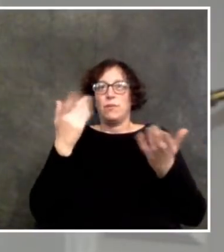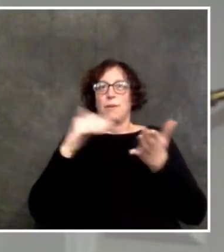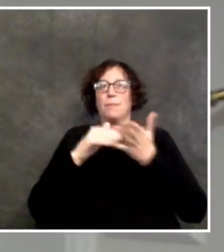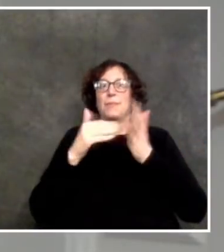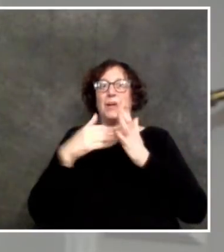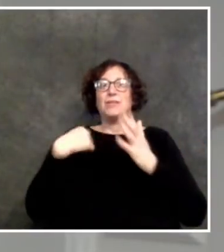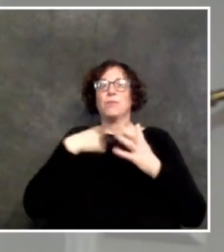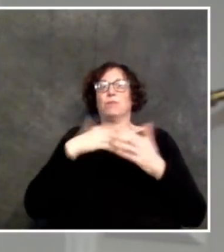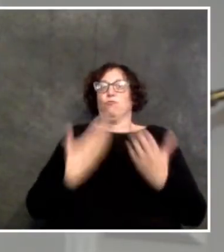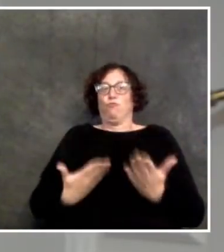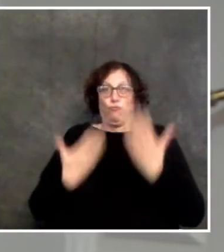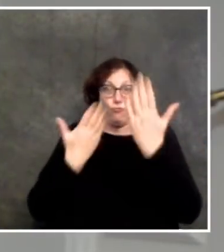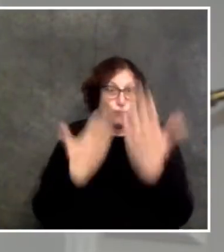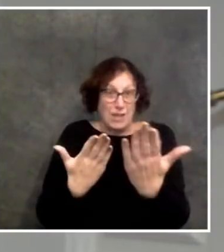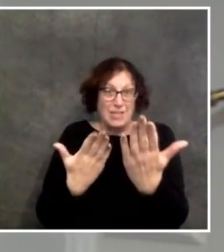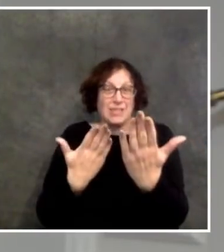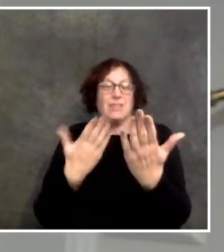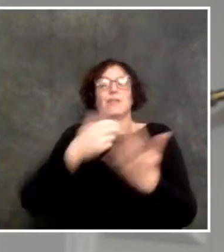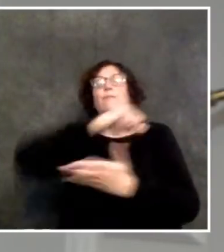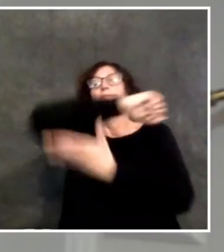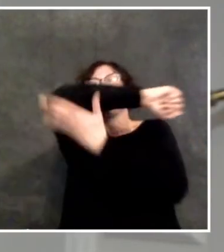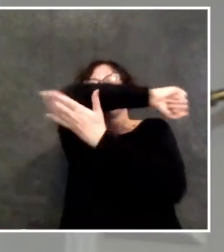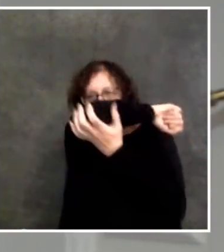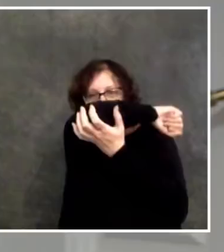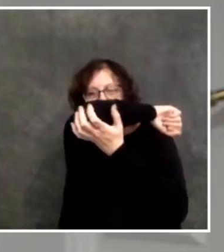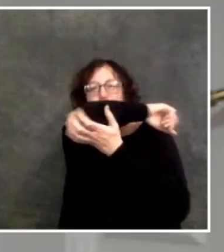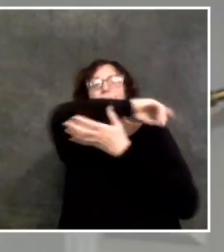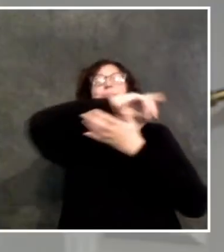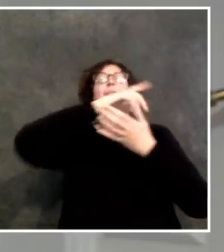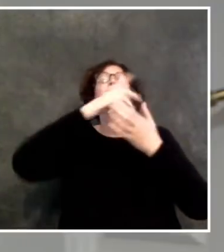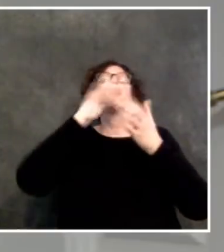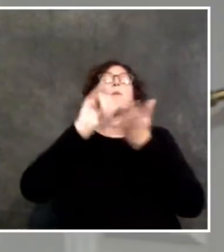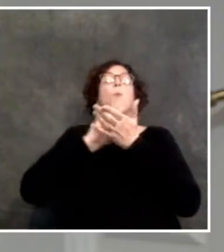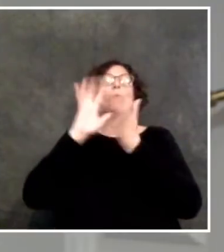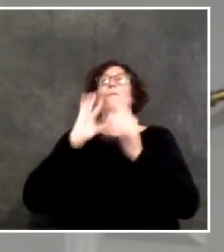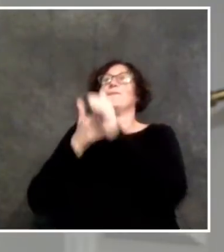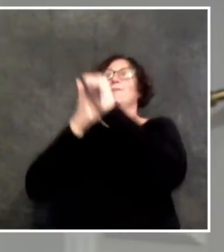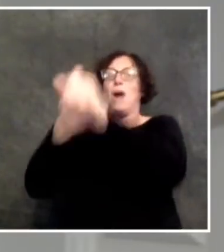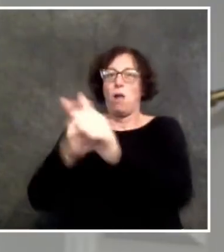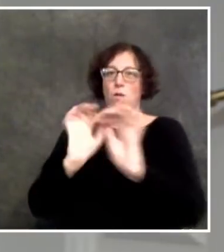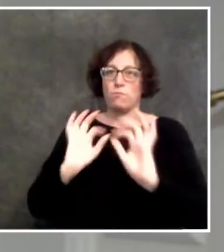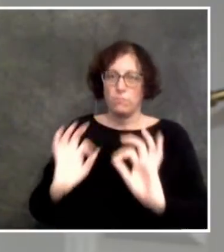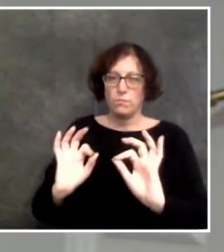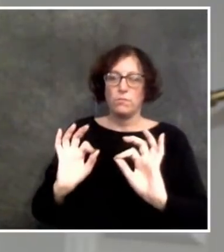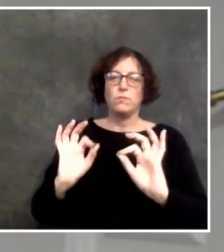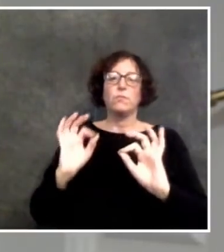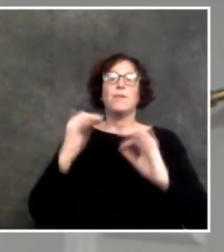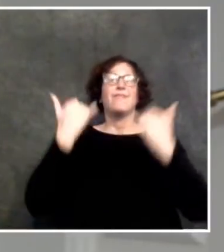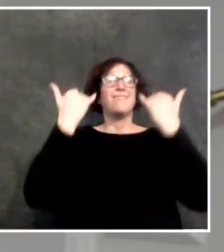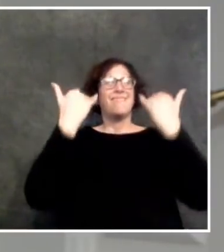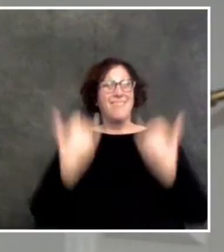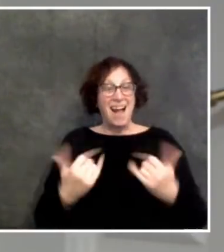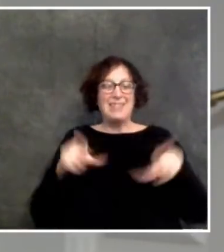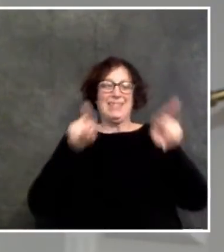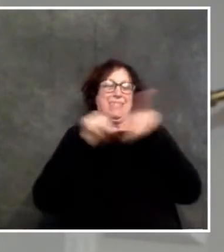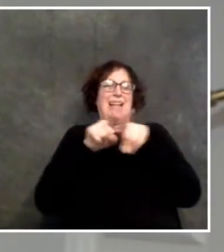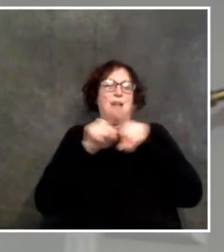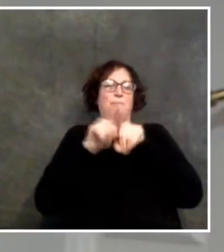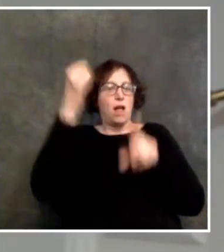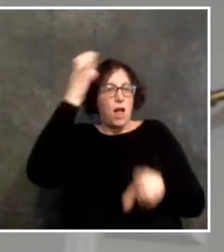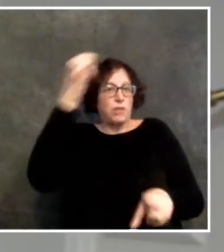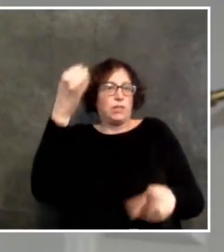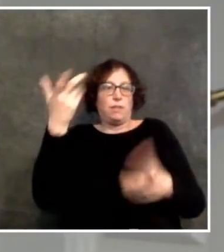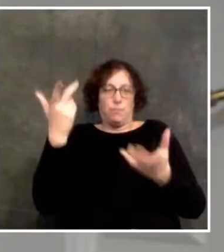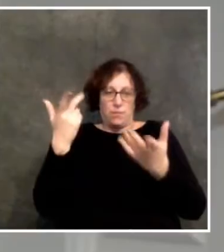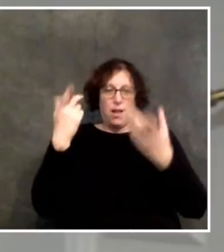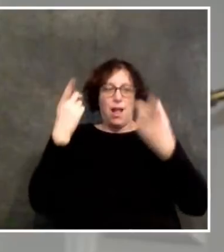this advice, giving them opportunities to reinforce that with their own loved ones,